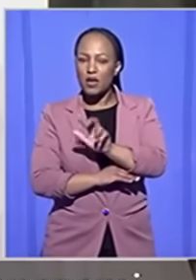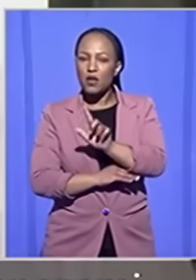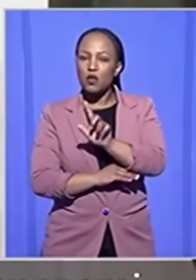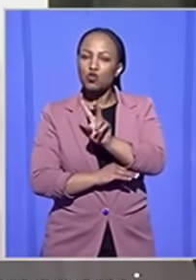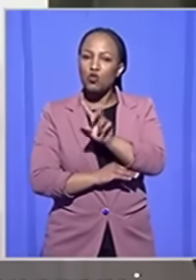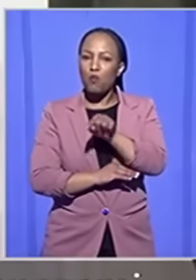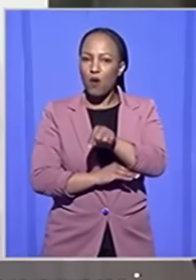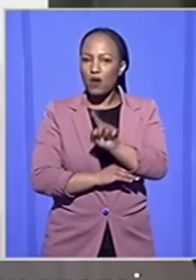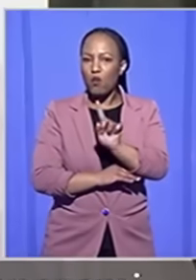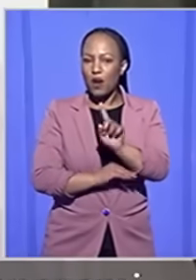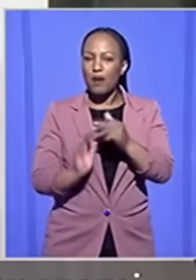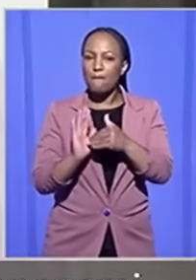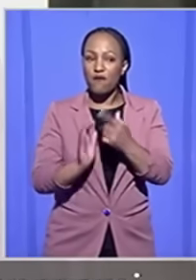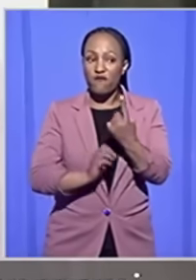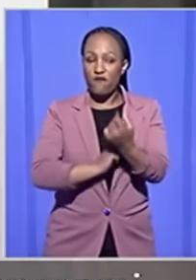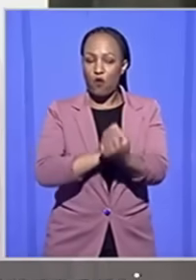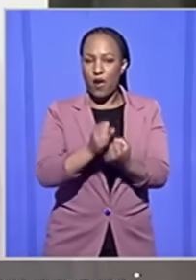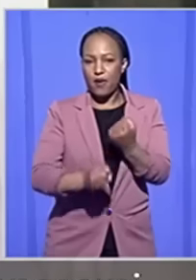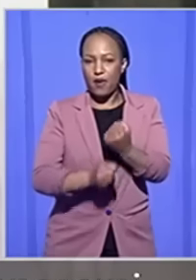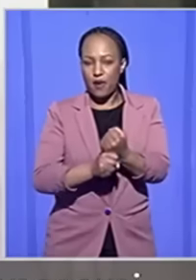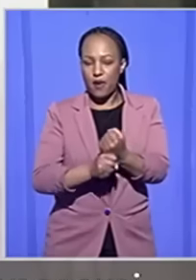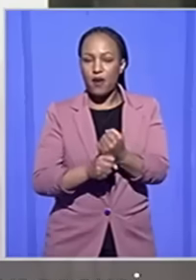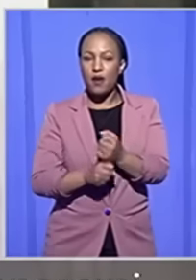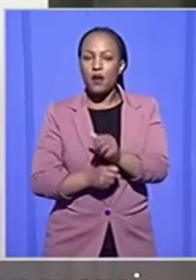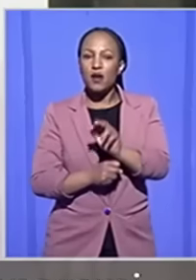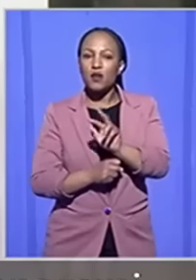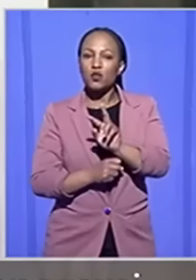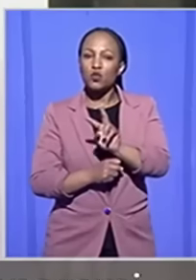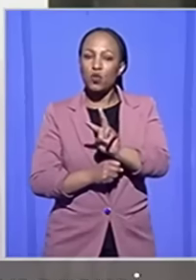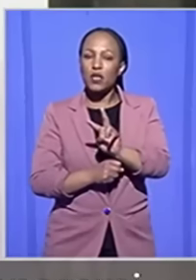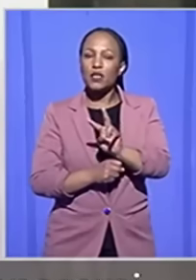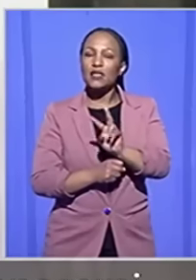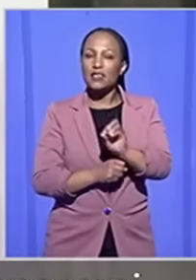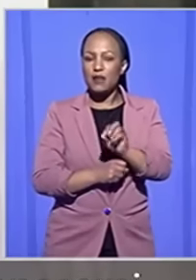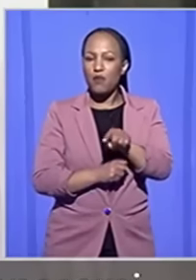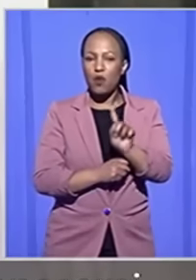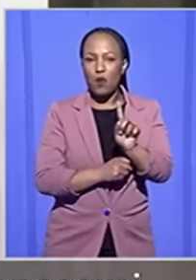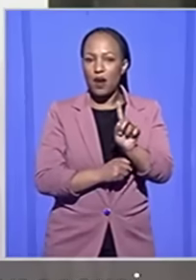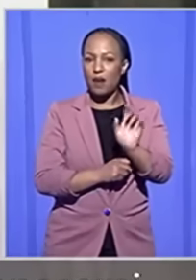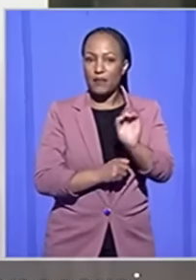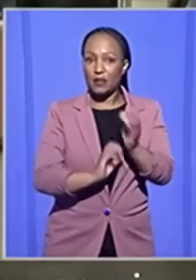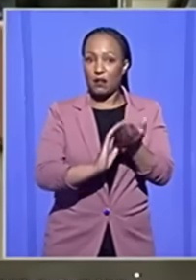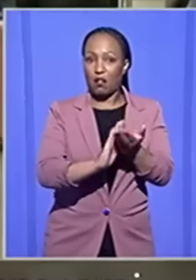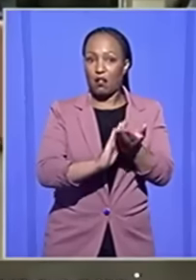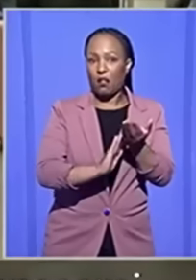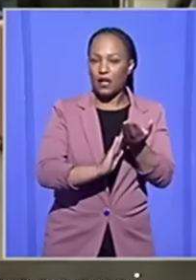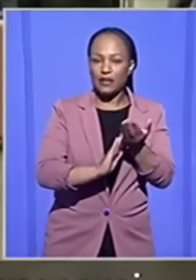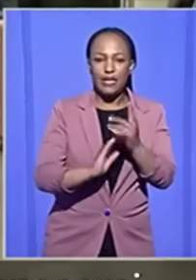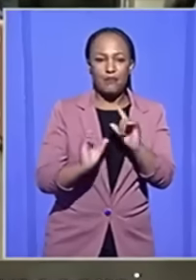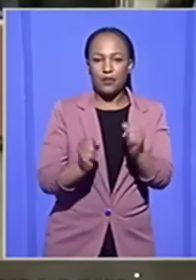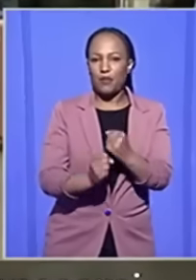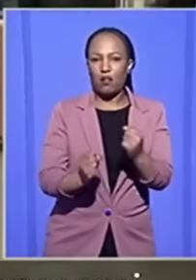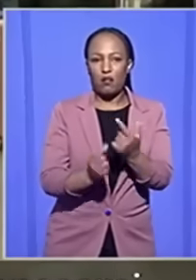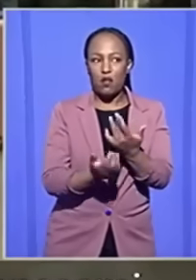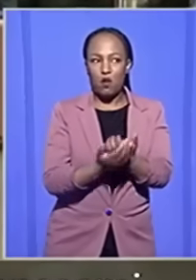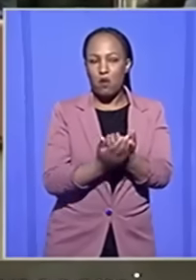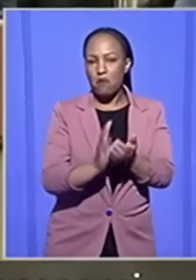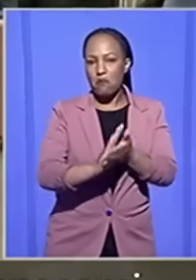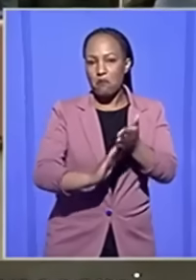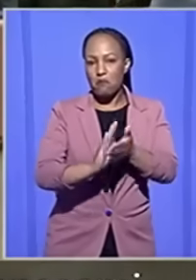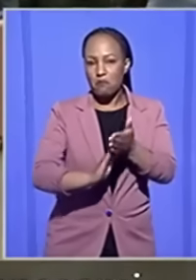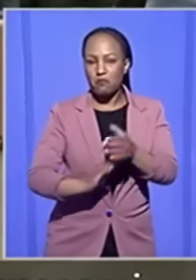year. And so it's understandable that a 20.1% increase is absolutely economically not viable. Mothapi o boetse gape a kgapela thoko